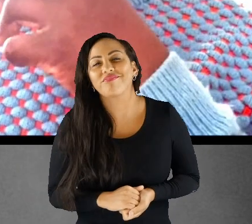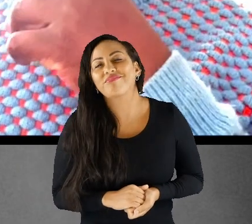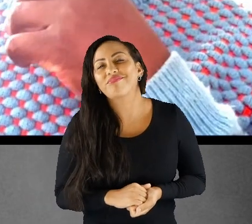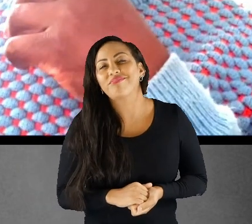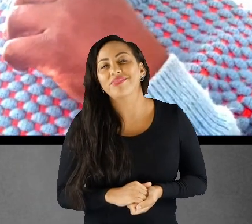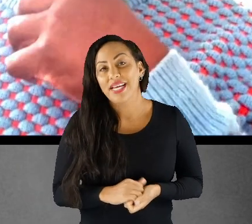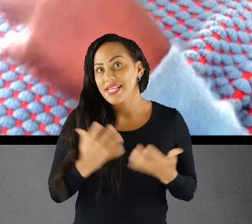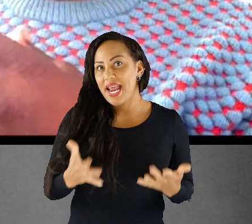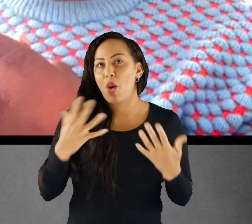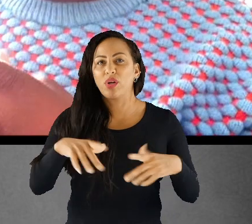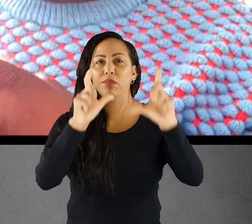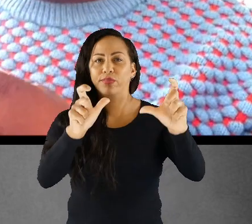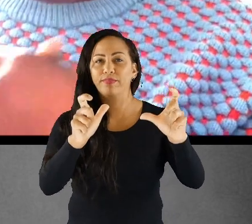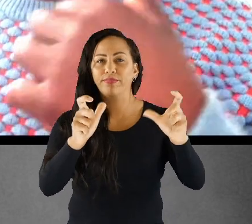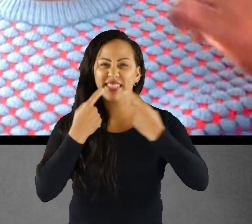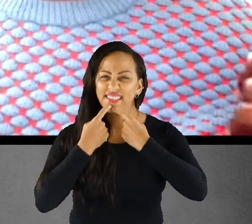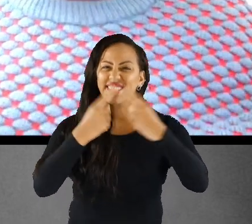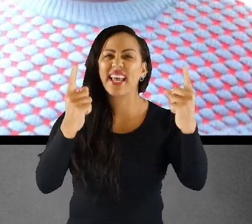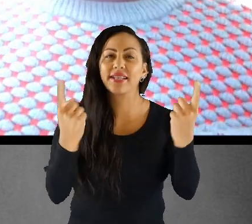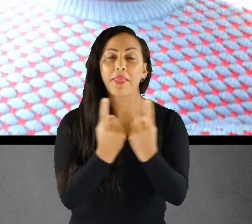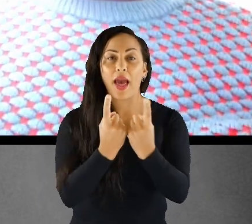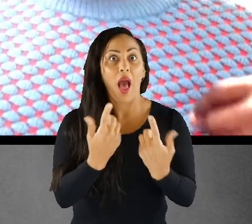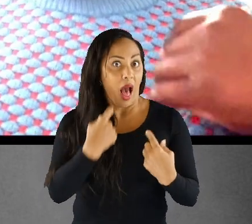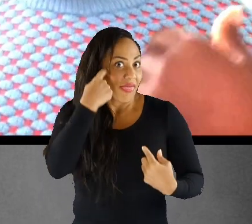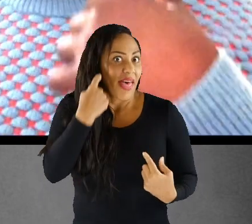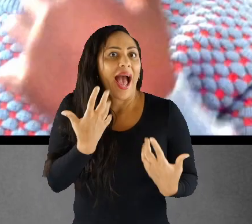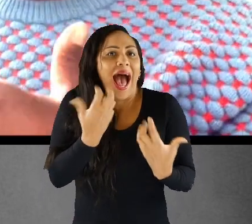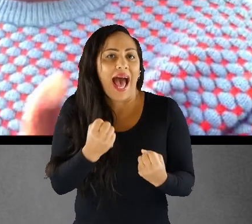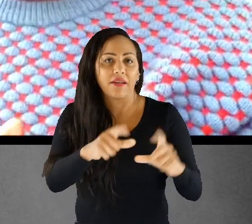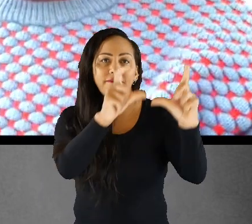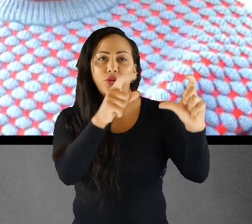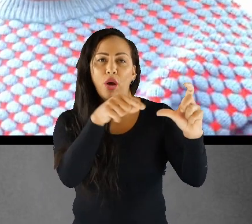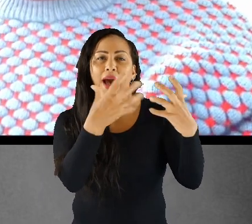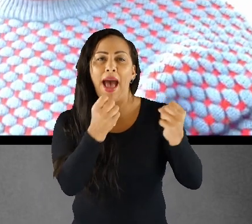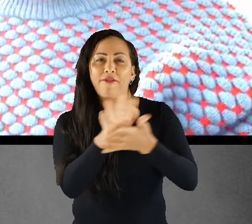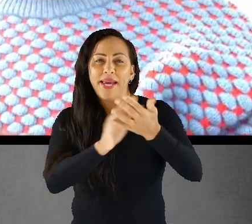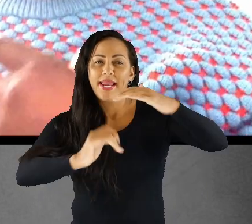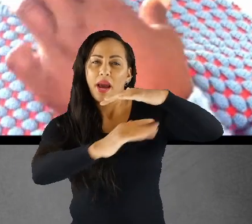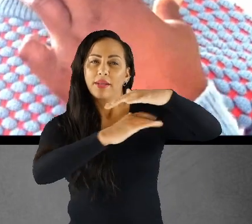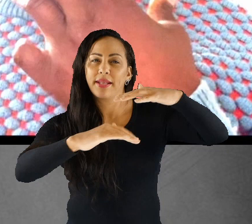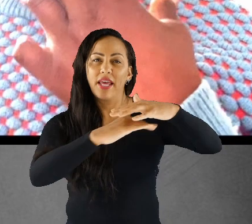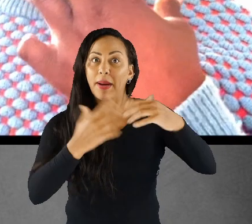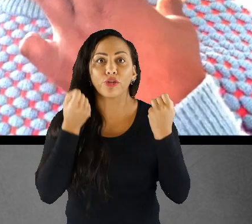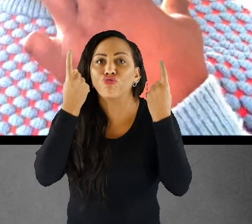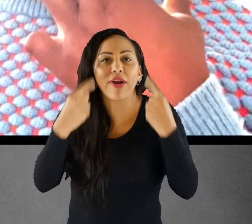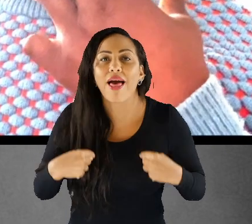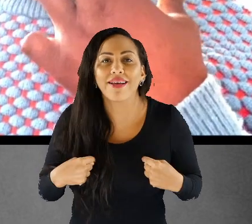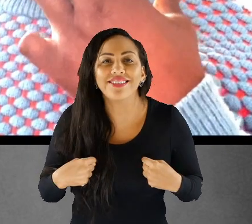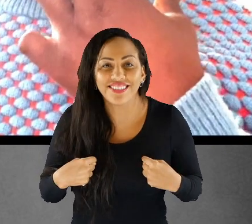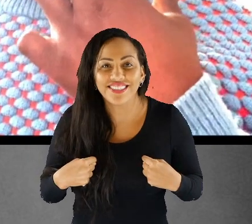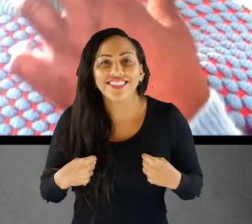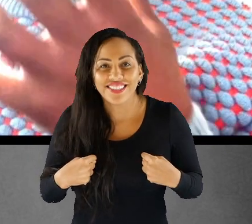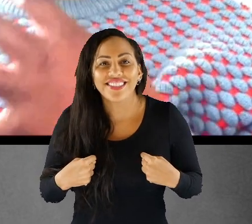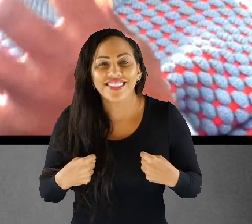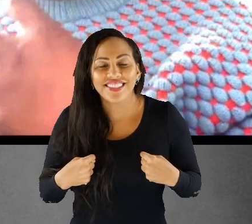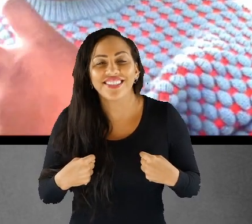now I want to do it and say something. I think I was always saying something, but I didn't realize I was saying something. So in the